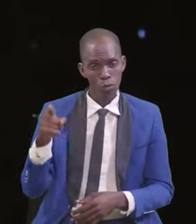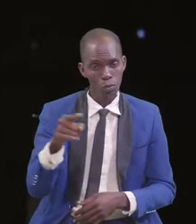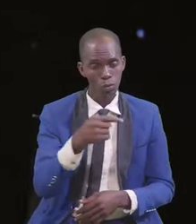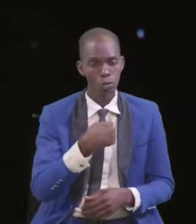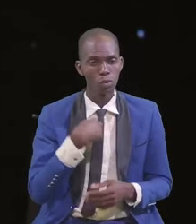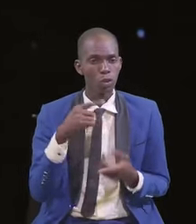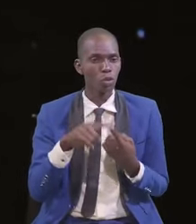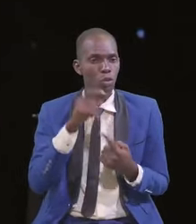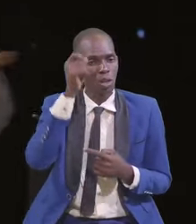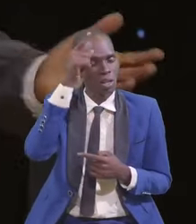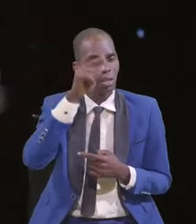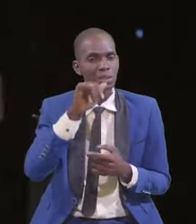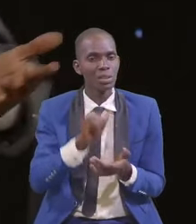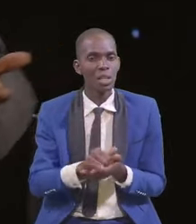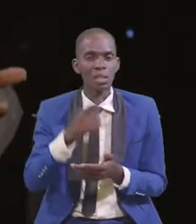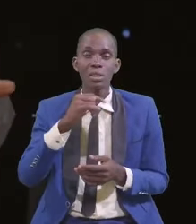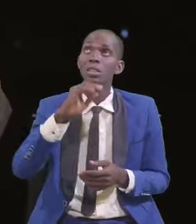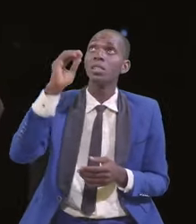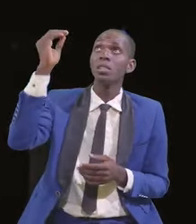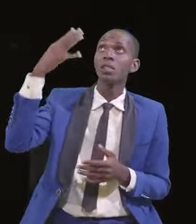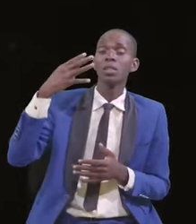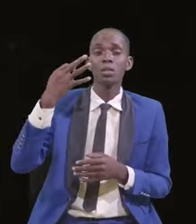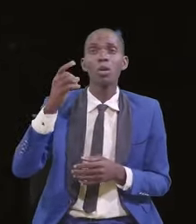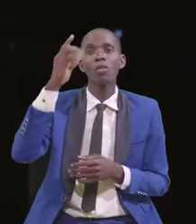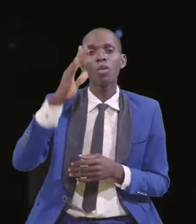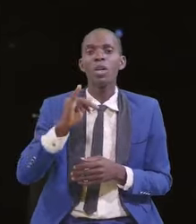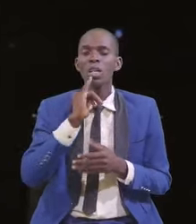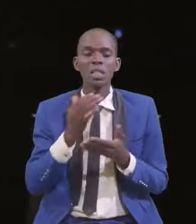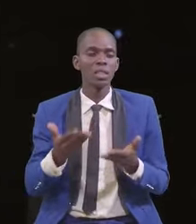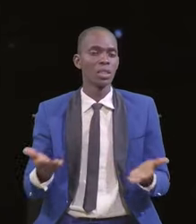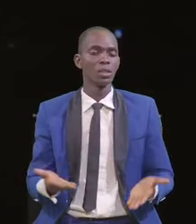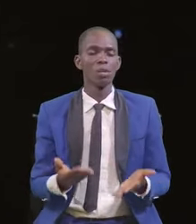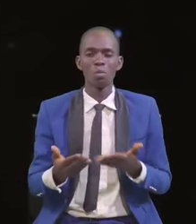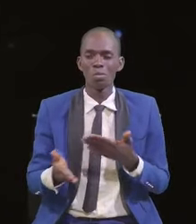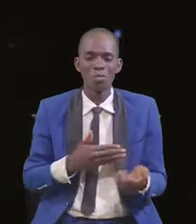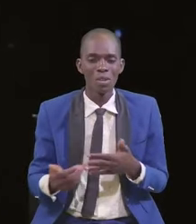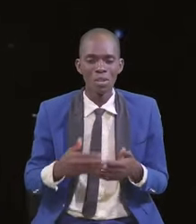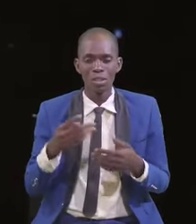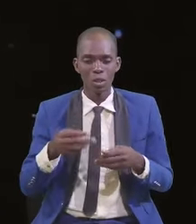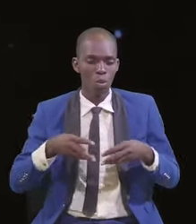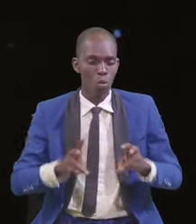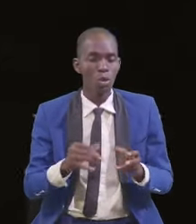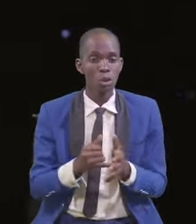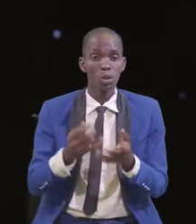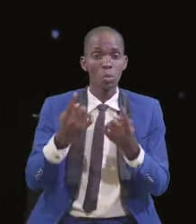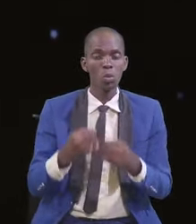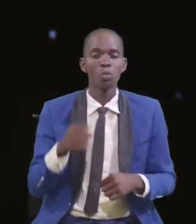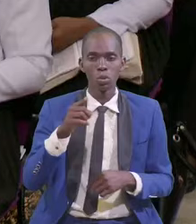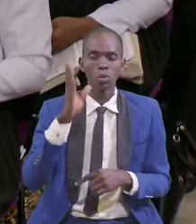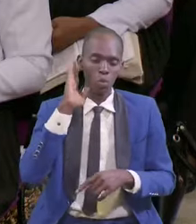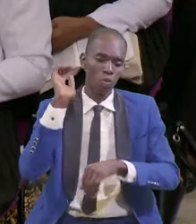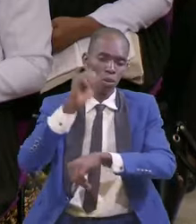the grace of God is available whatever Direction it comes from from your will